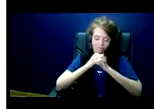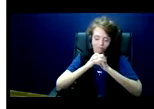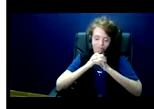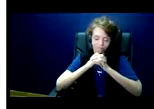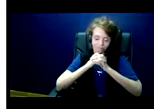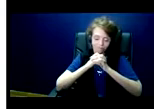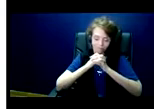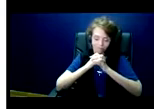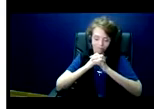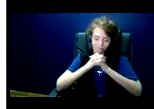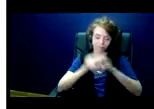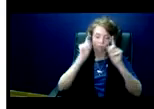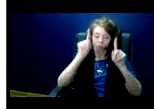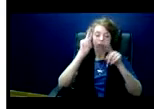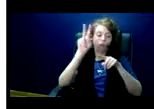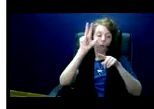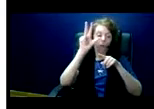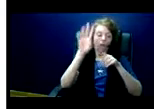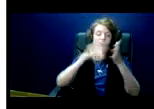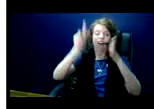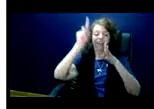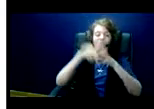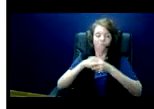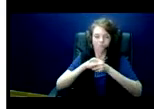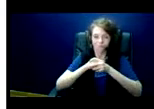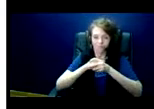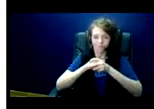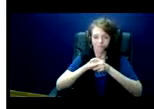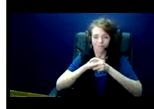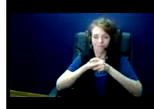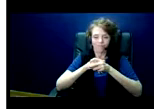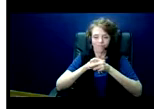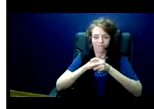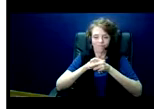1, 2, 3, check! Check!